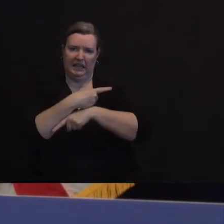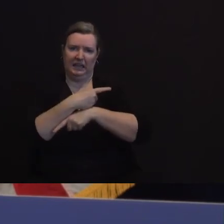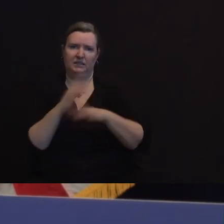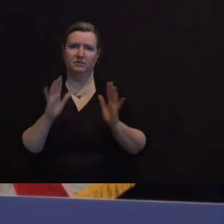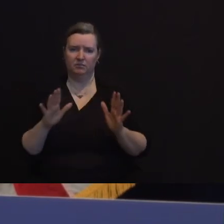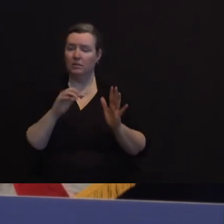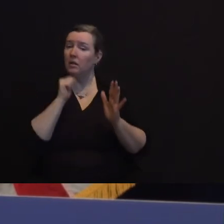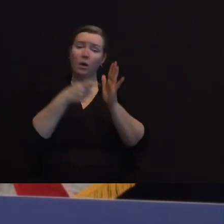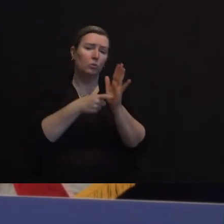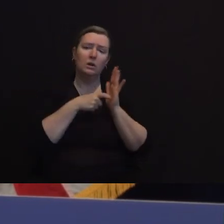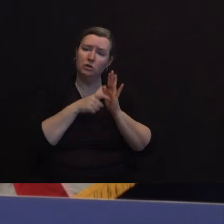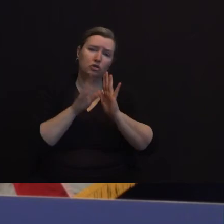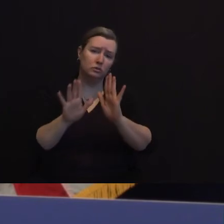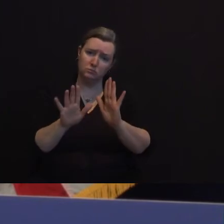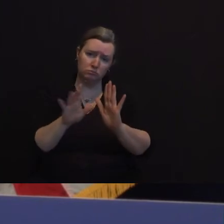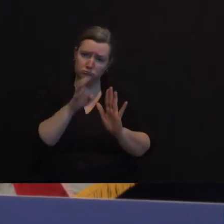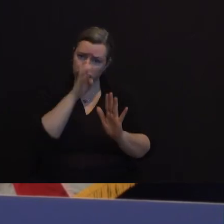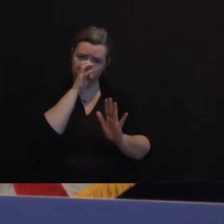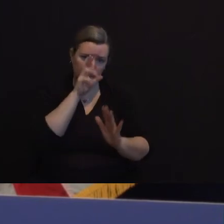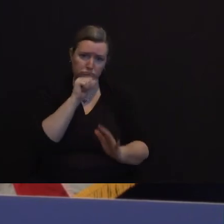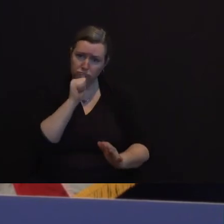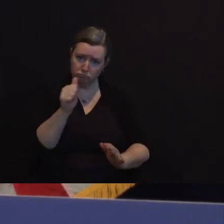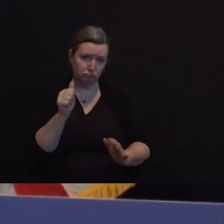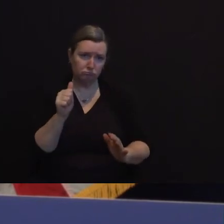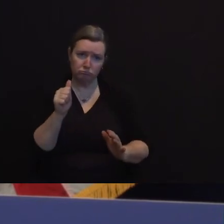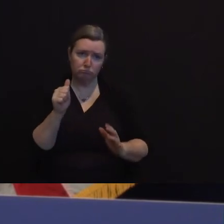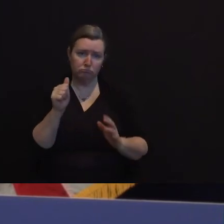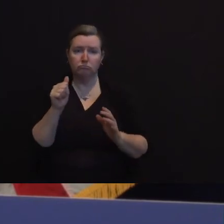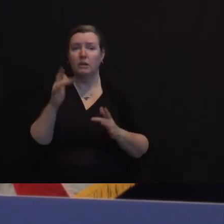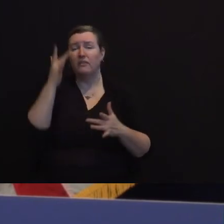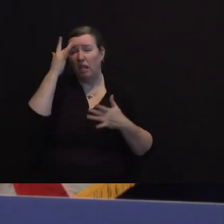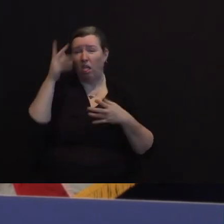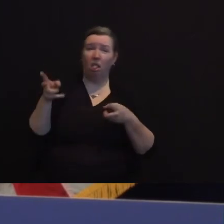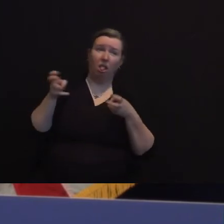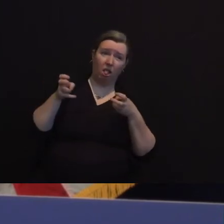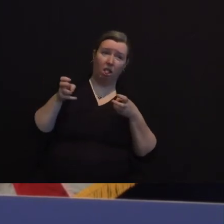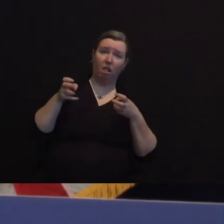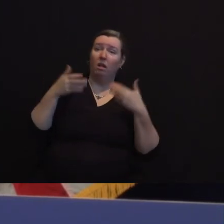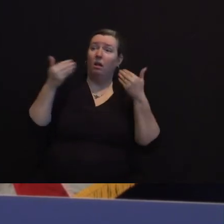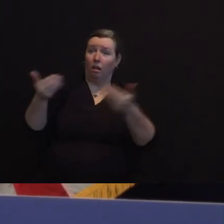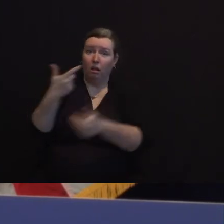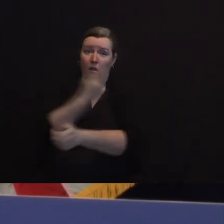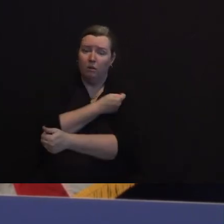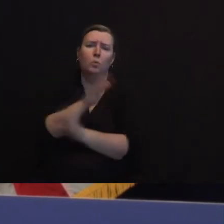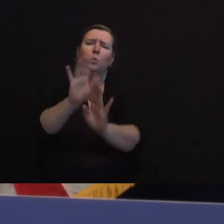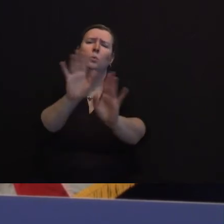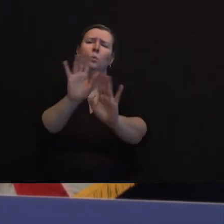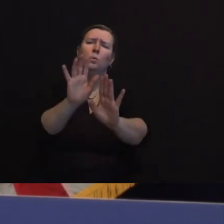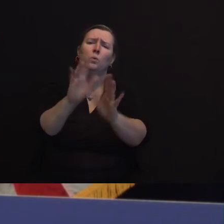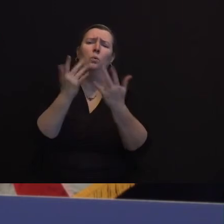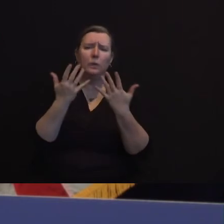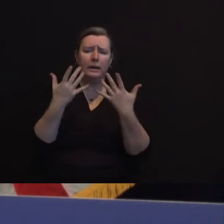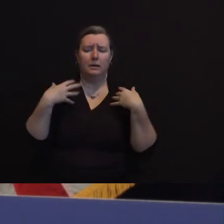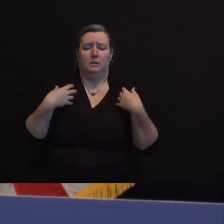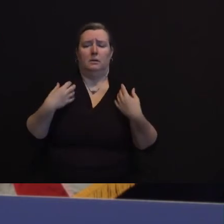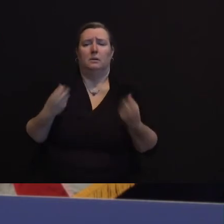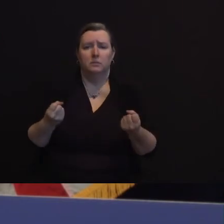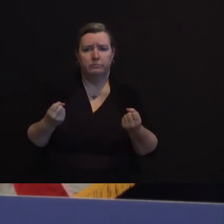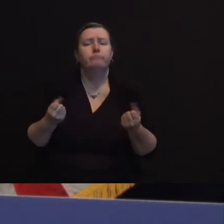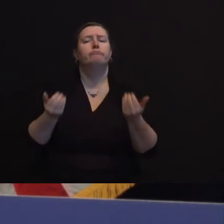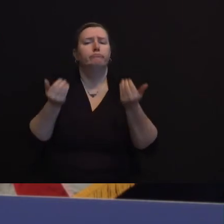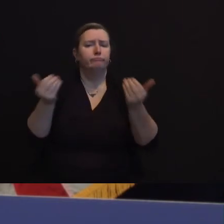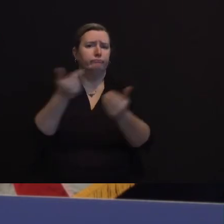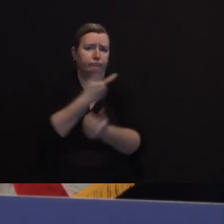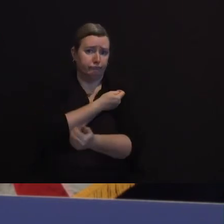Clearly, you don't want to get vaccinated when you're acutely ill. It's not going to help you at that point. It's not a therapeutic. It's a preventive